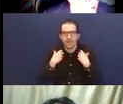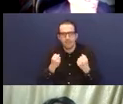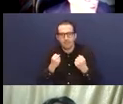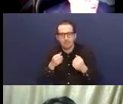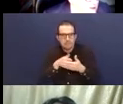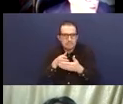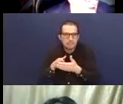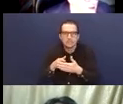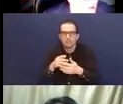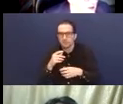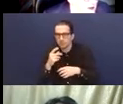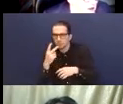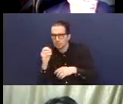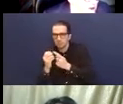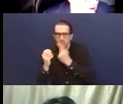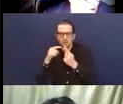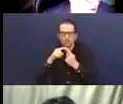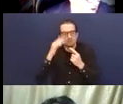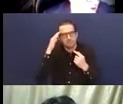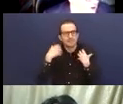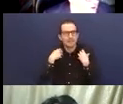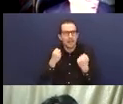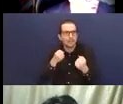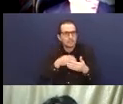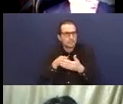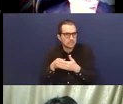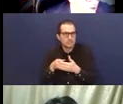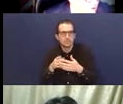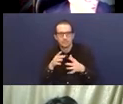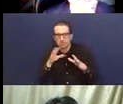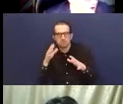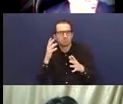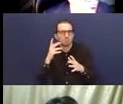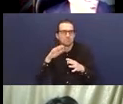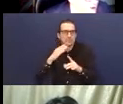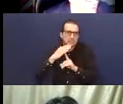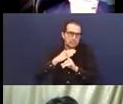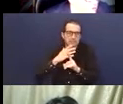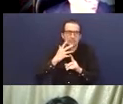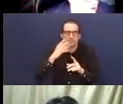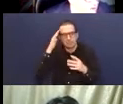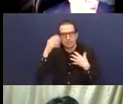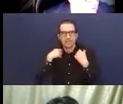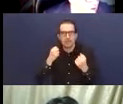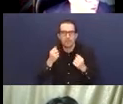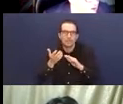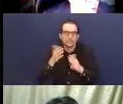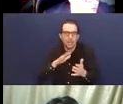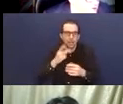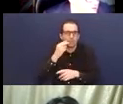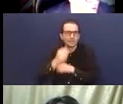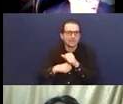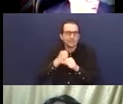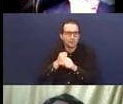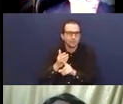of disability in higher, middle and low income countries. So that's across the world. Children with disabilities face malnutrition